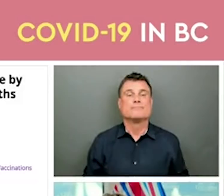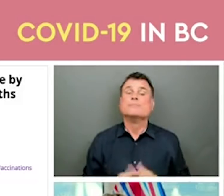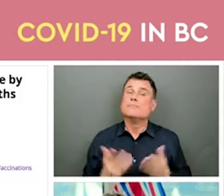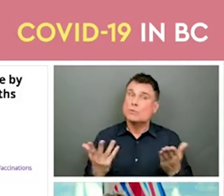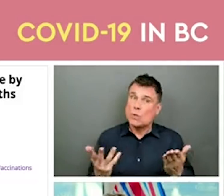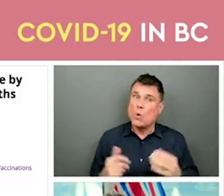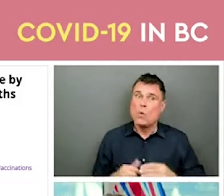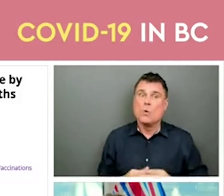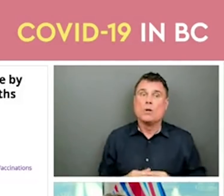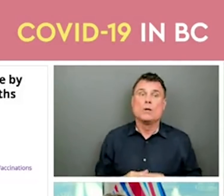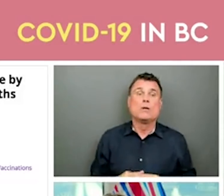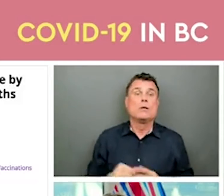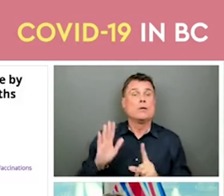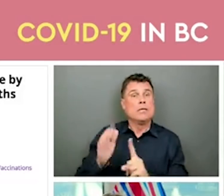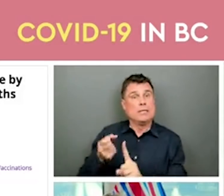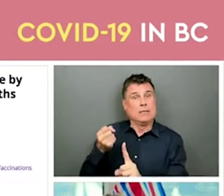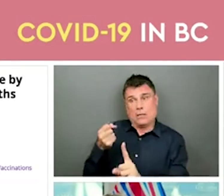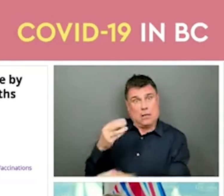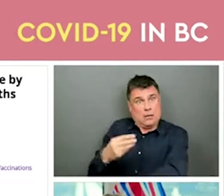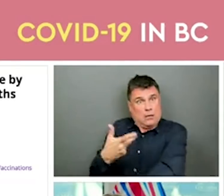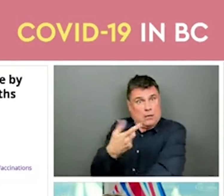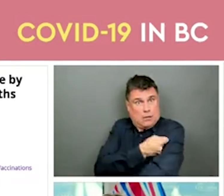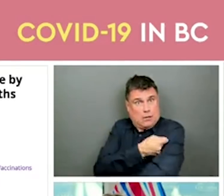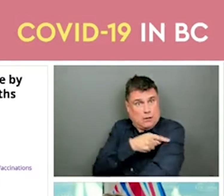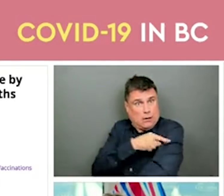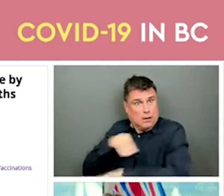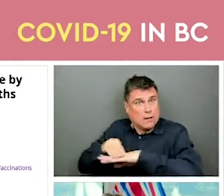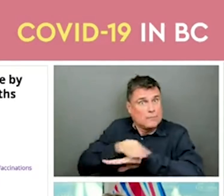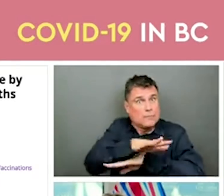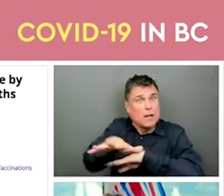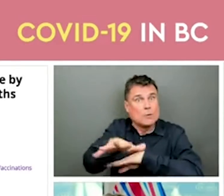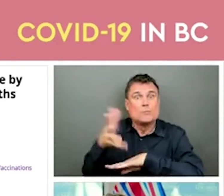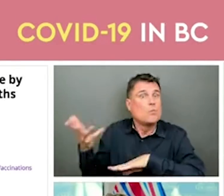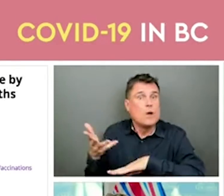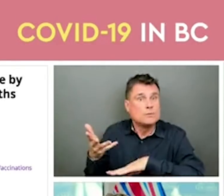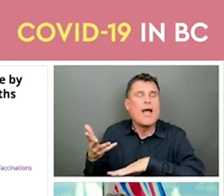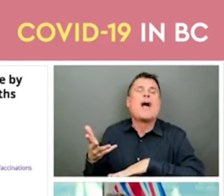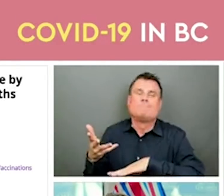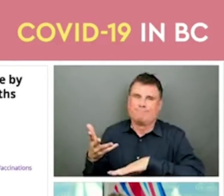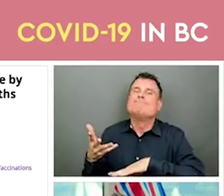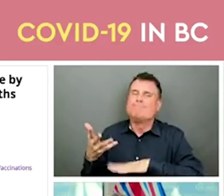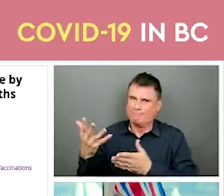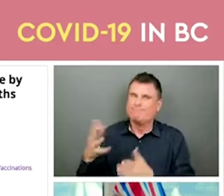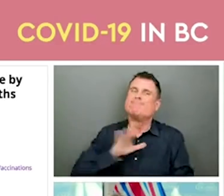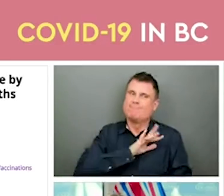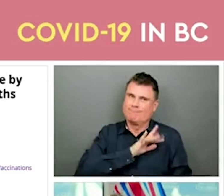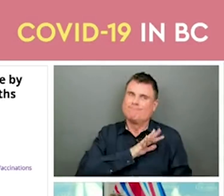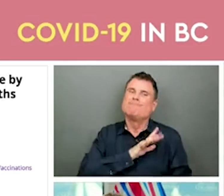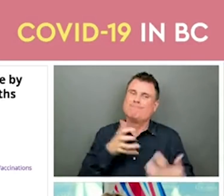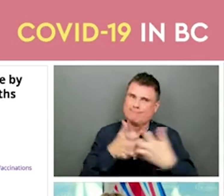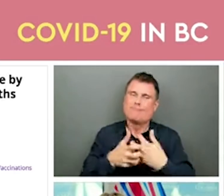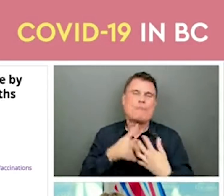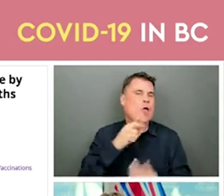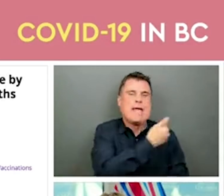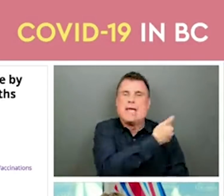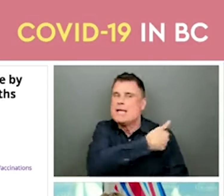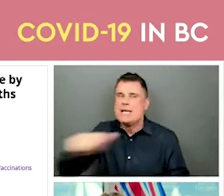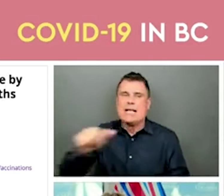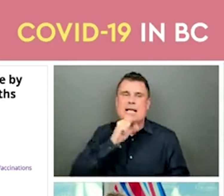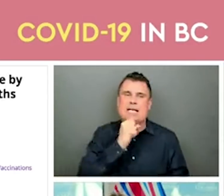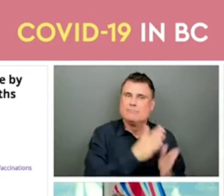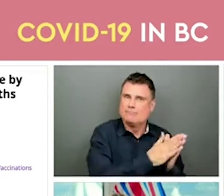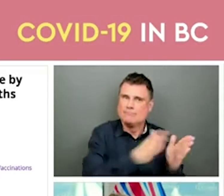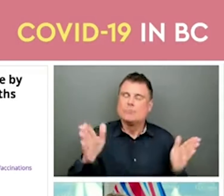the impact of the immunization program is felt along all age groups. And that is an important thing for us to remember as we get